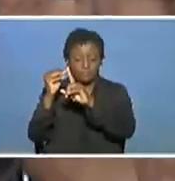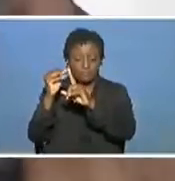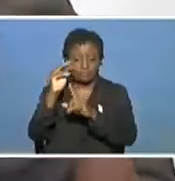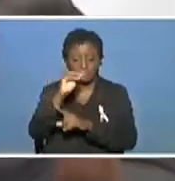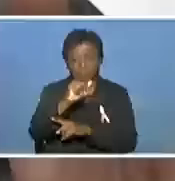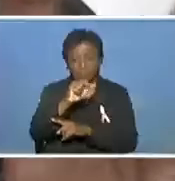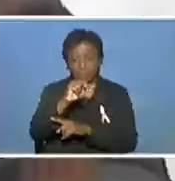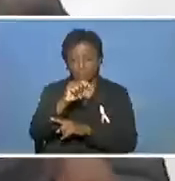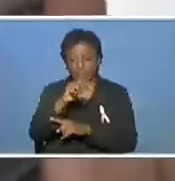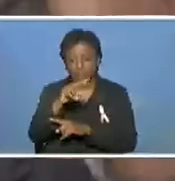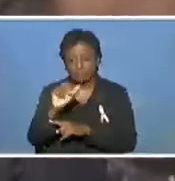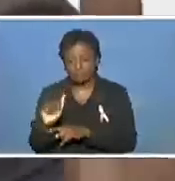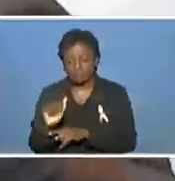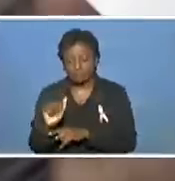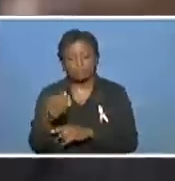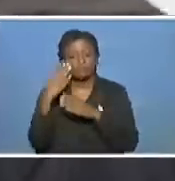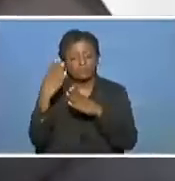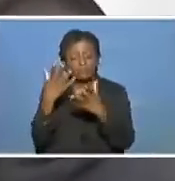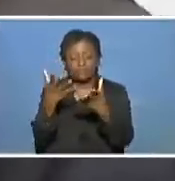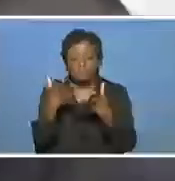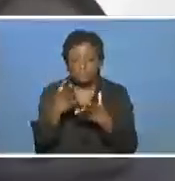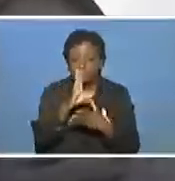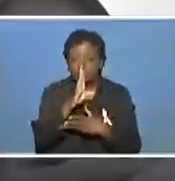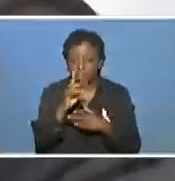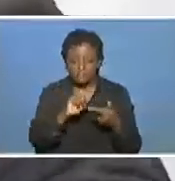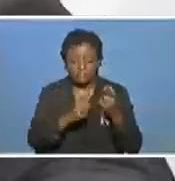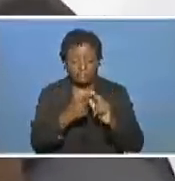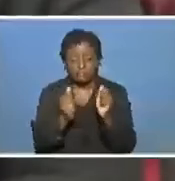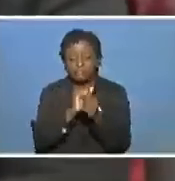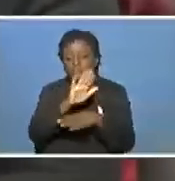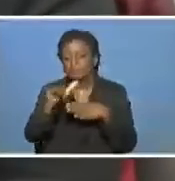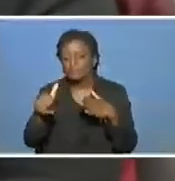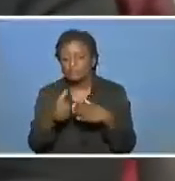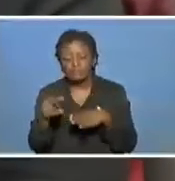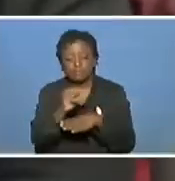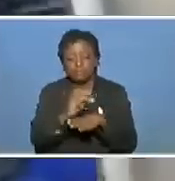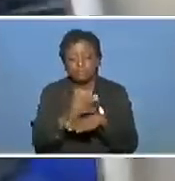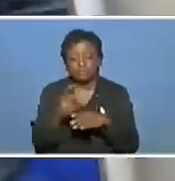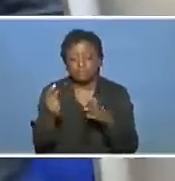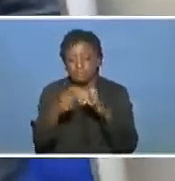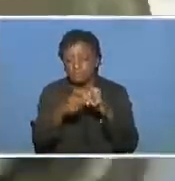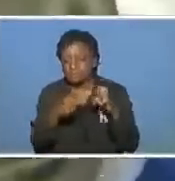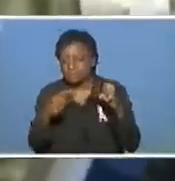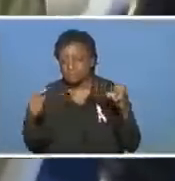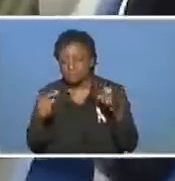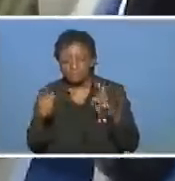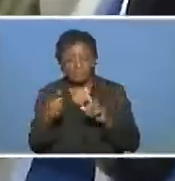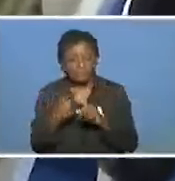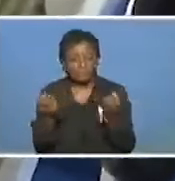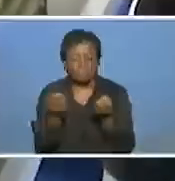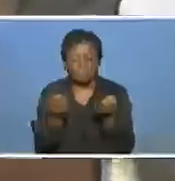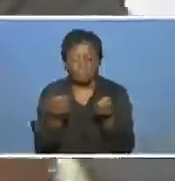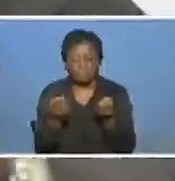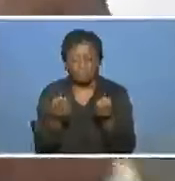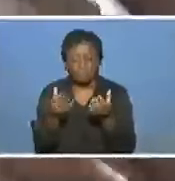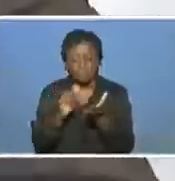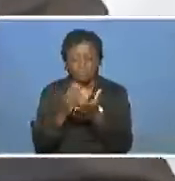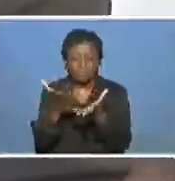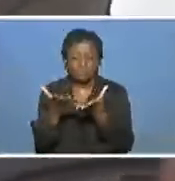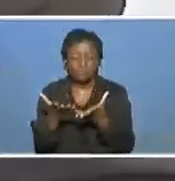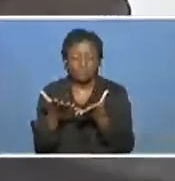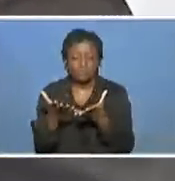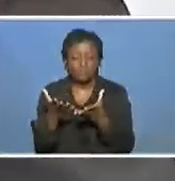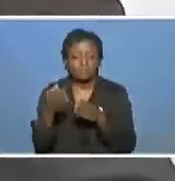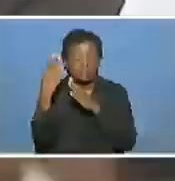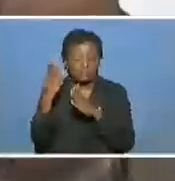the Bahamas wants to be friends with all nations and enemies to none. And so that's what we want the Bahamian people